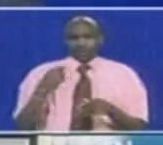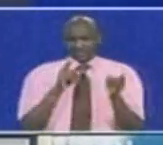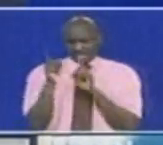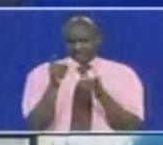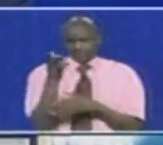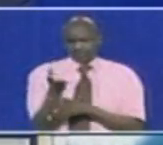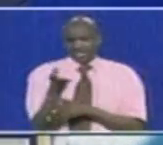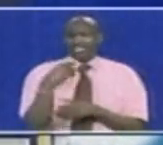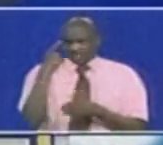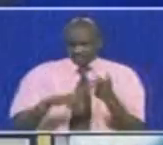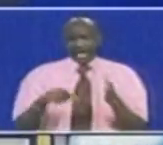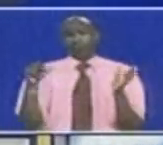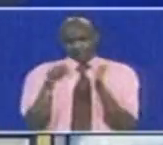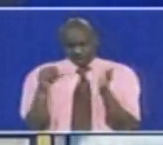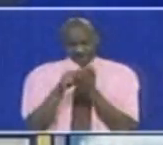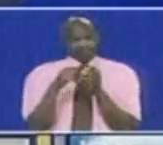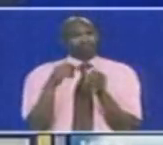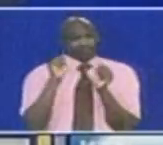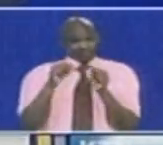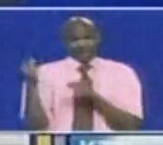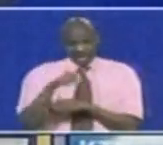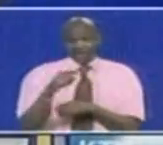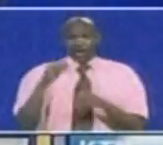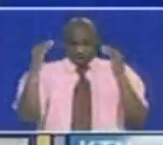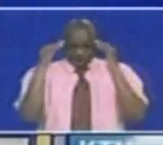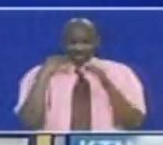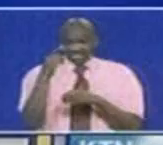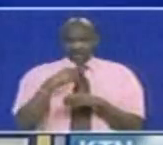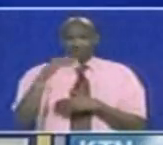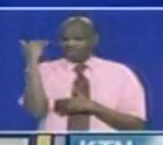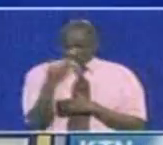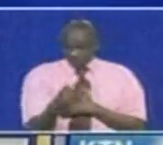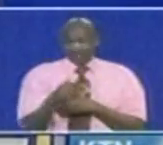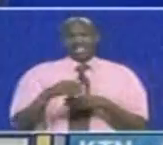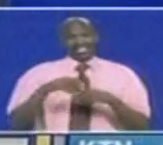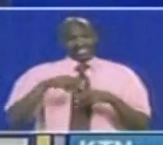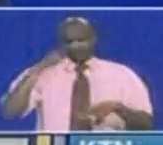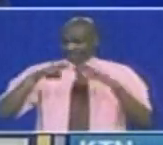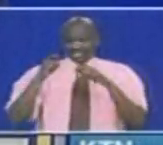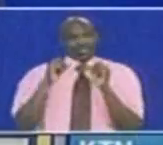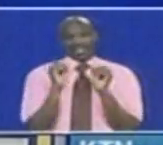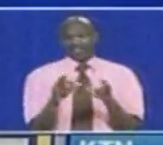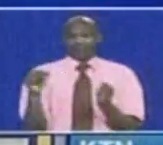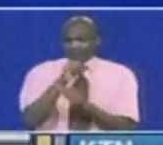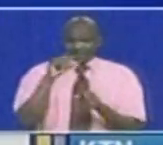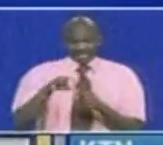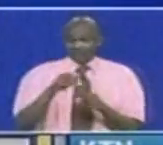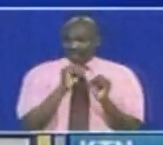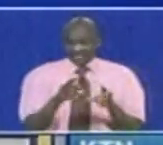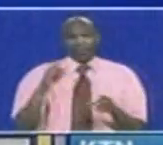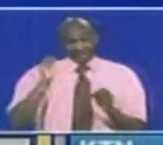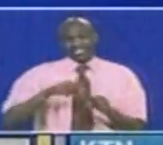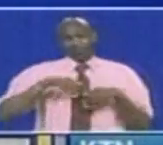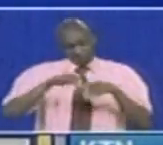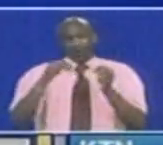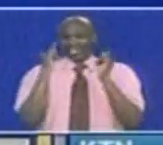matters now, and a crisis is looming after a court declined to stop the Matatu inspection exercise in readiness for the new traffic regulations set